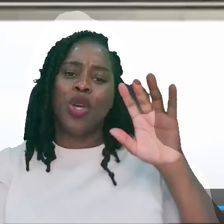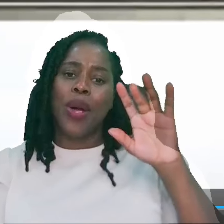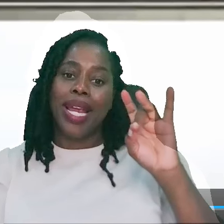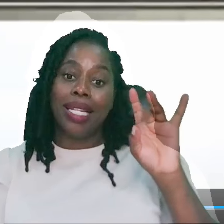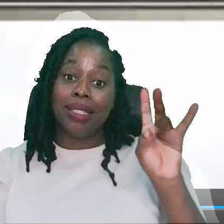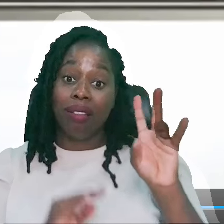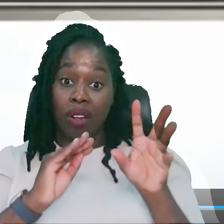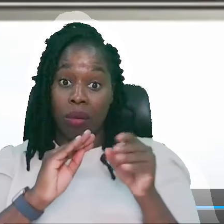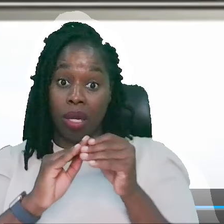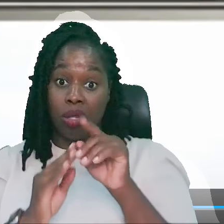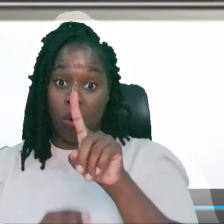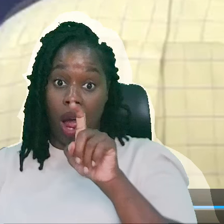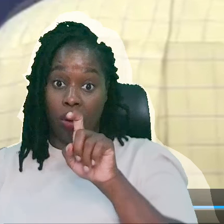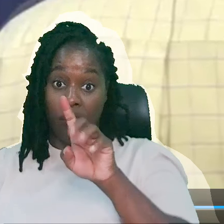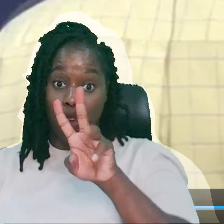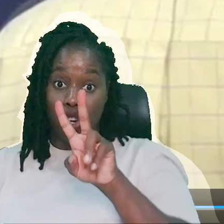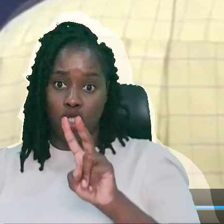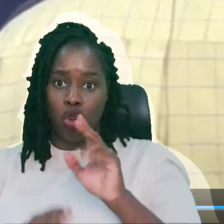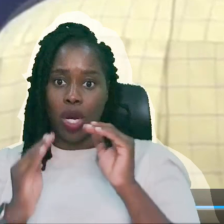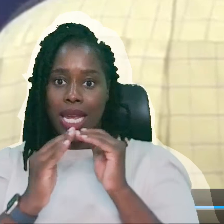142, that's